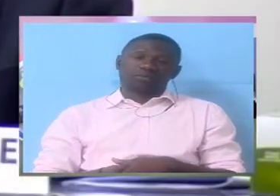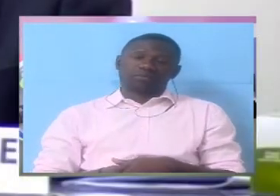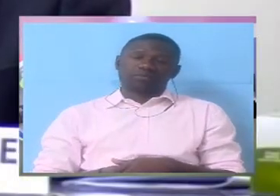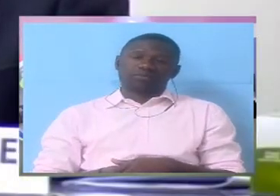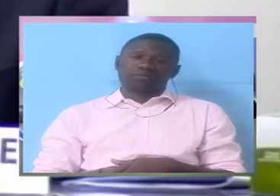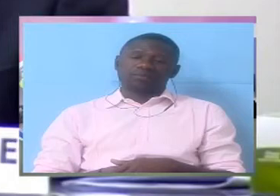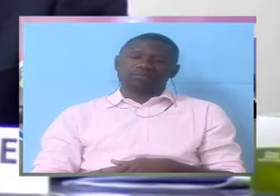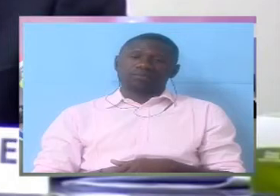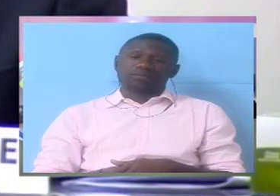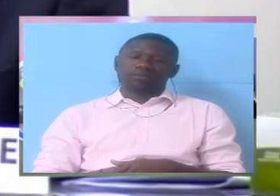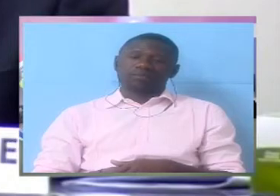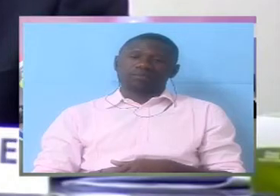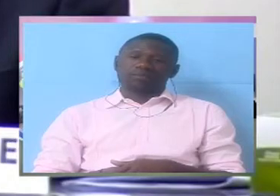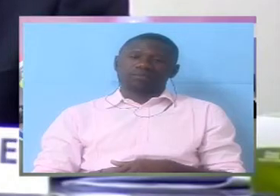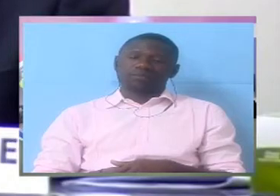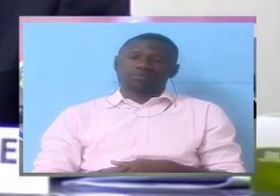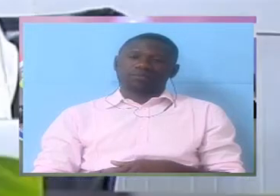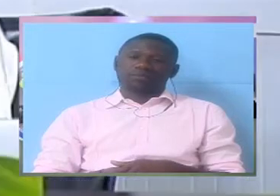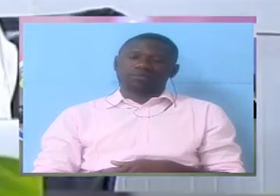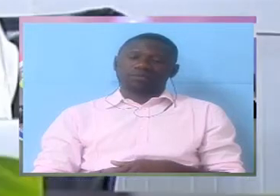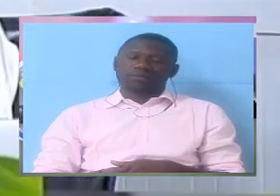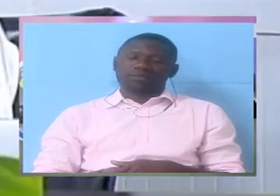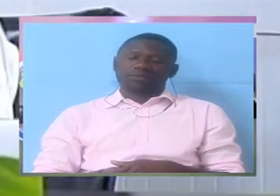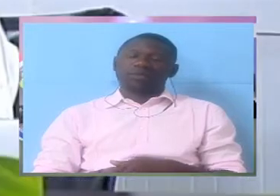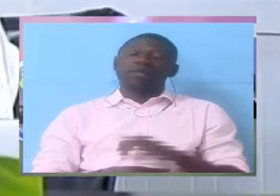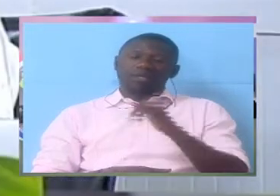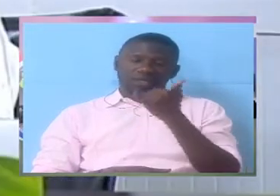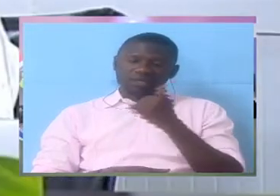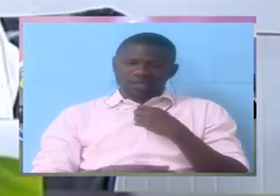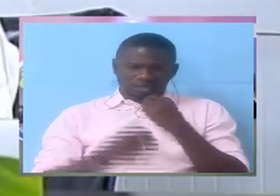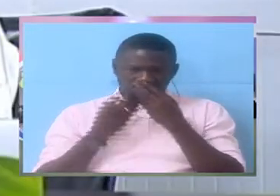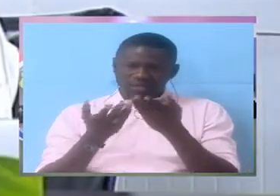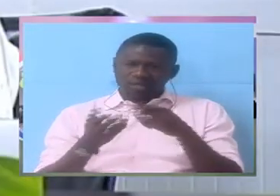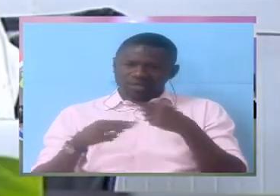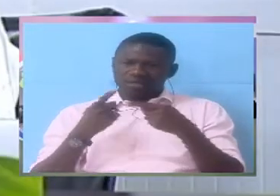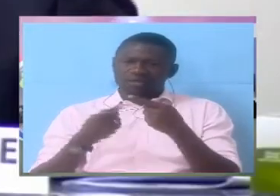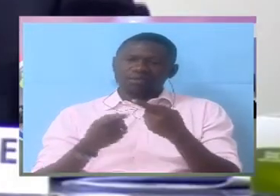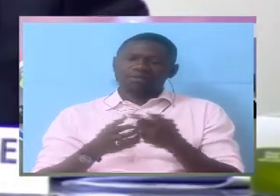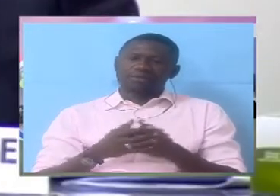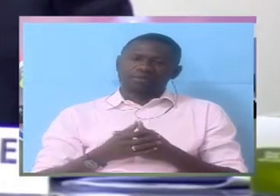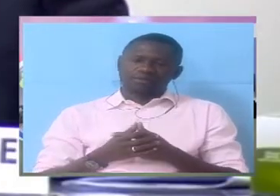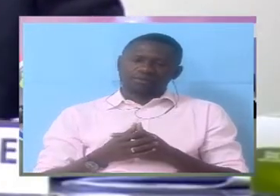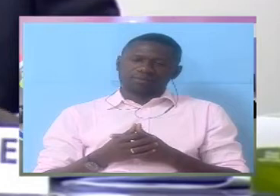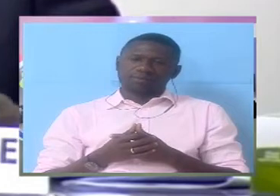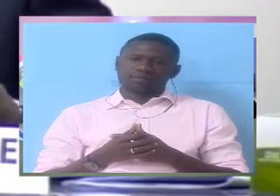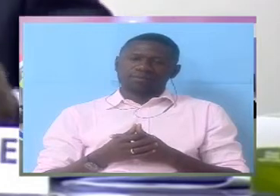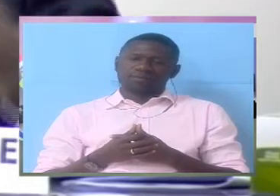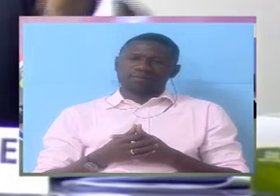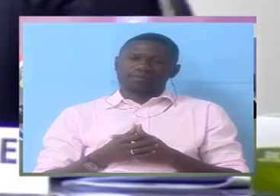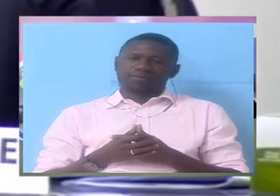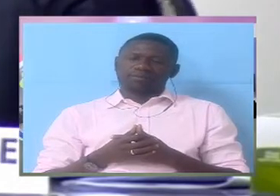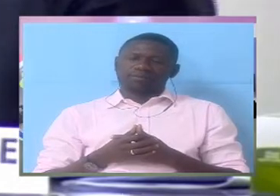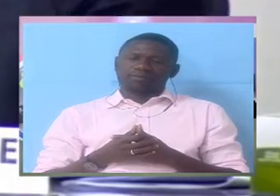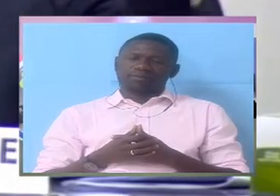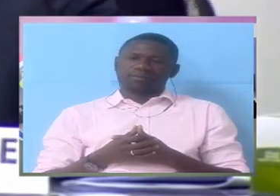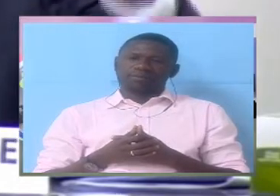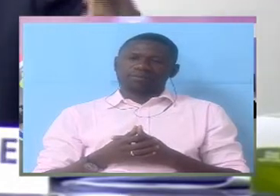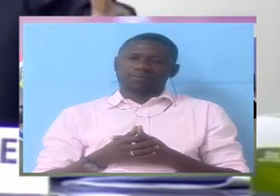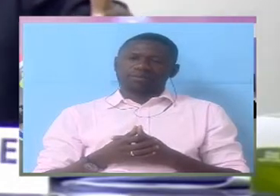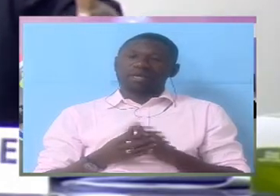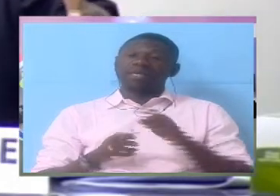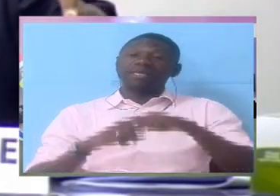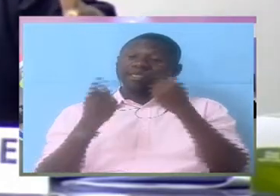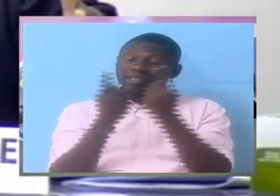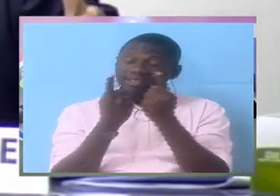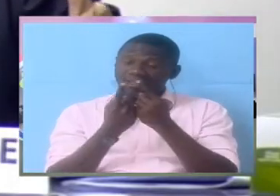olbe diamla jam diala jamme. Do you answer that? Yes. And of the tools to be